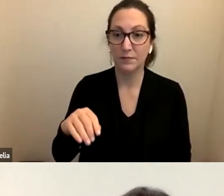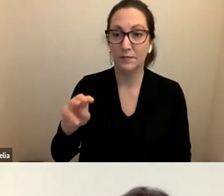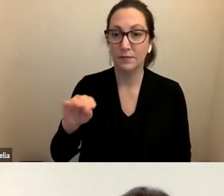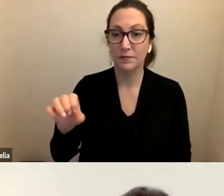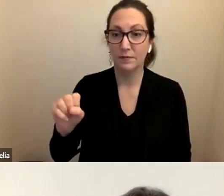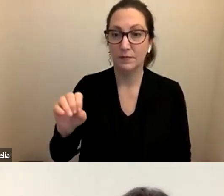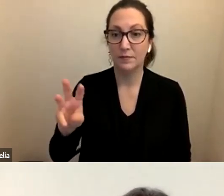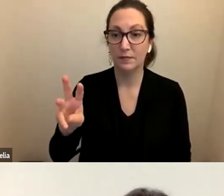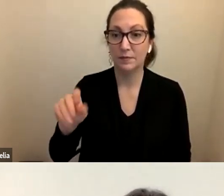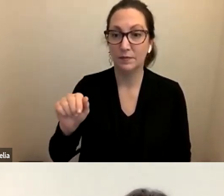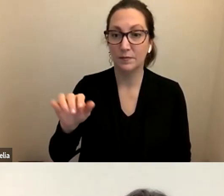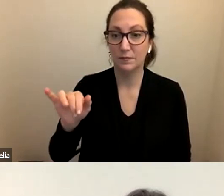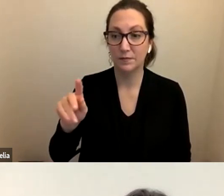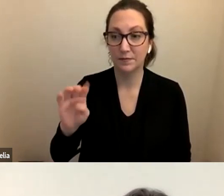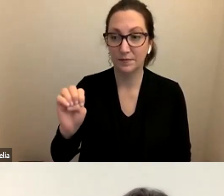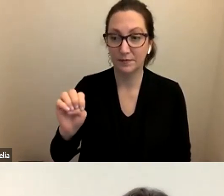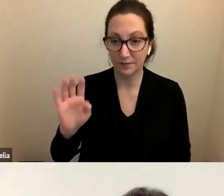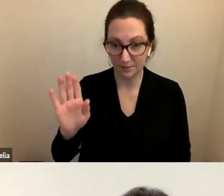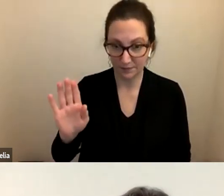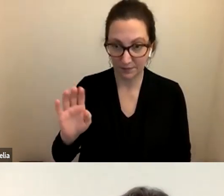Ms. Wade,